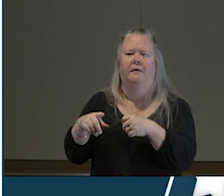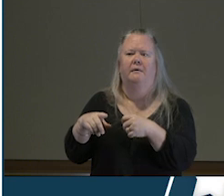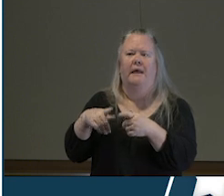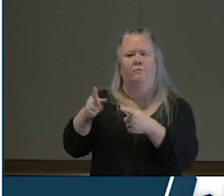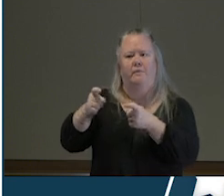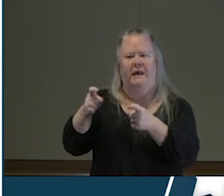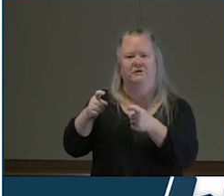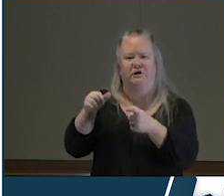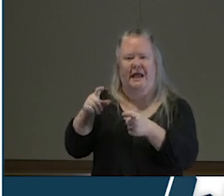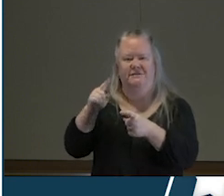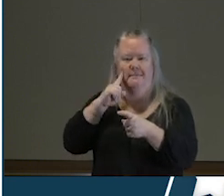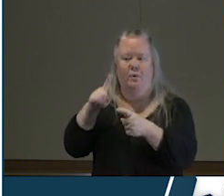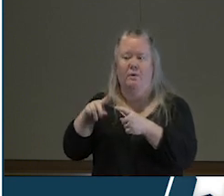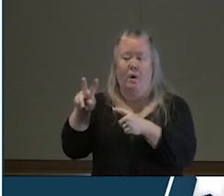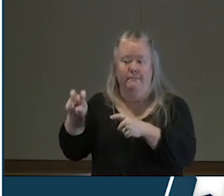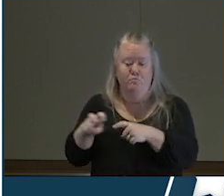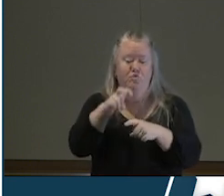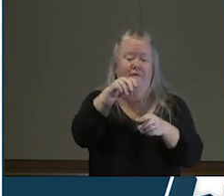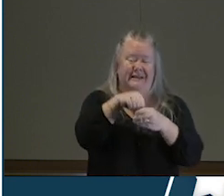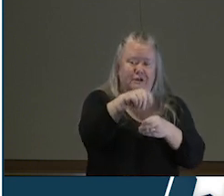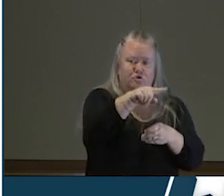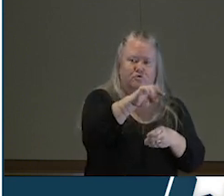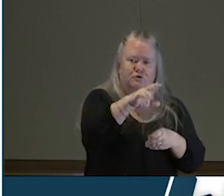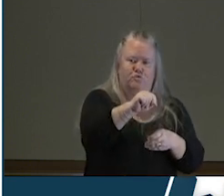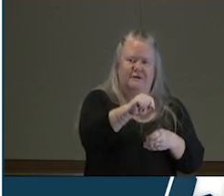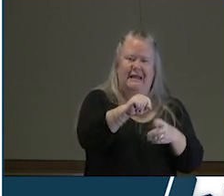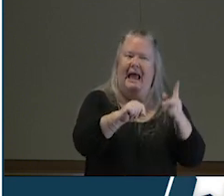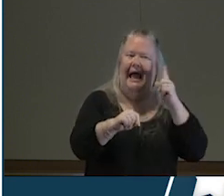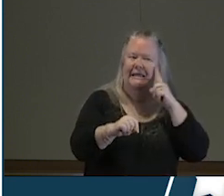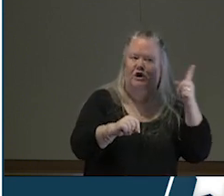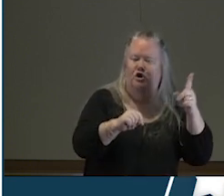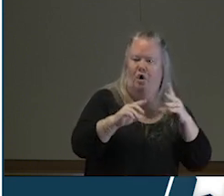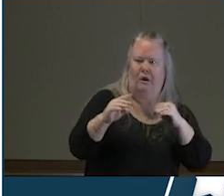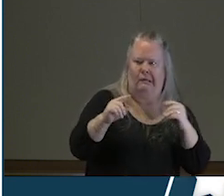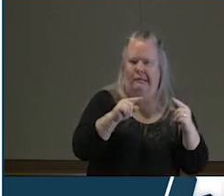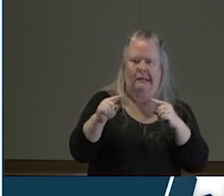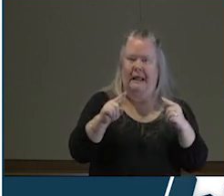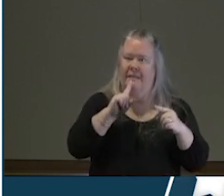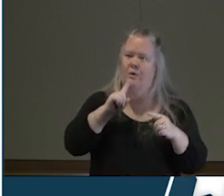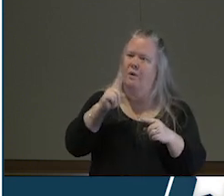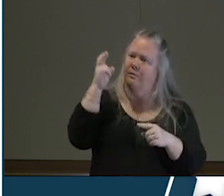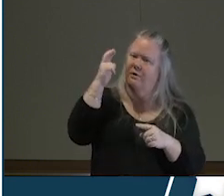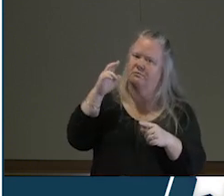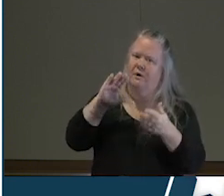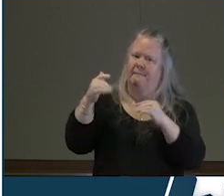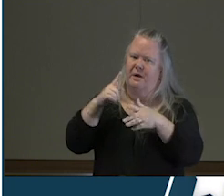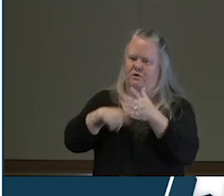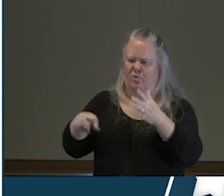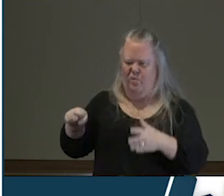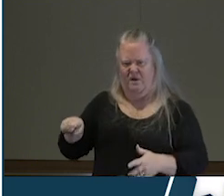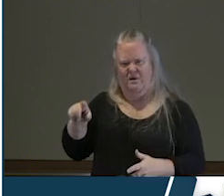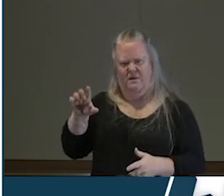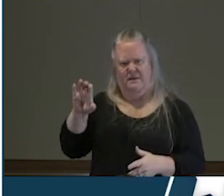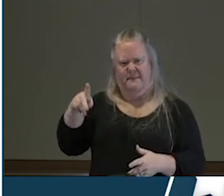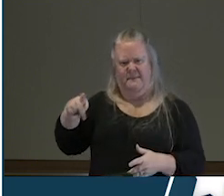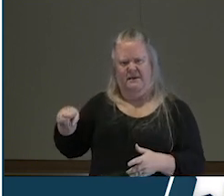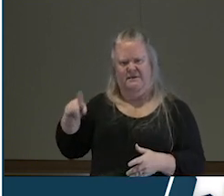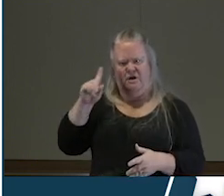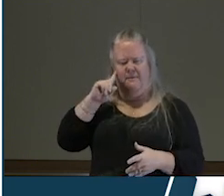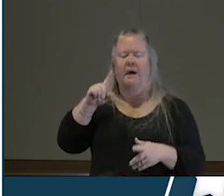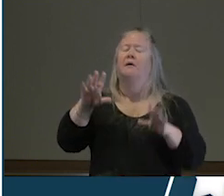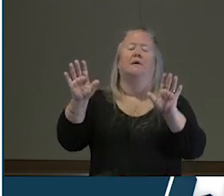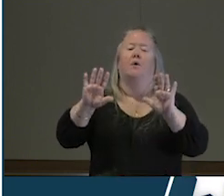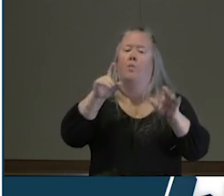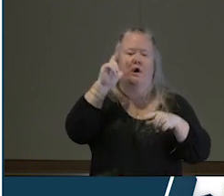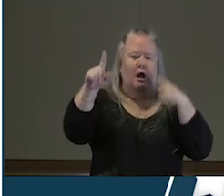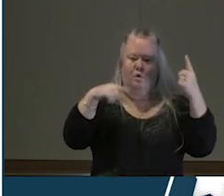asset that we want to move into a trust, I hear your costs and they sound really reasonable compared to what. Sure. Yeah, no, we're